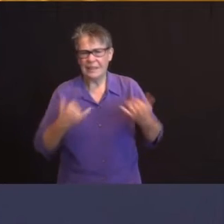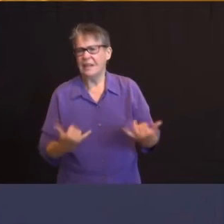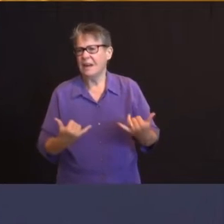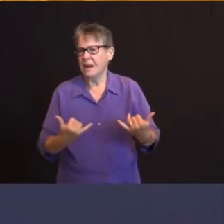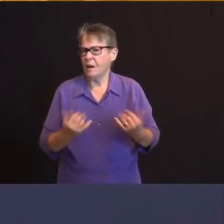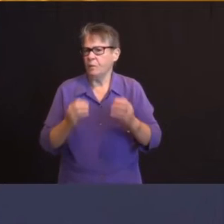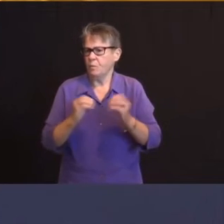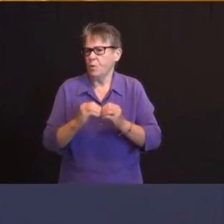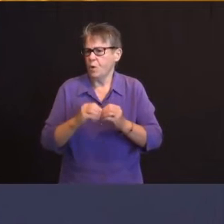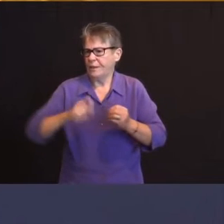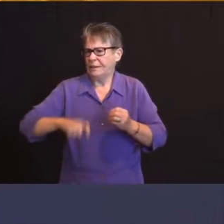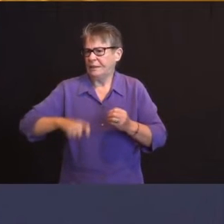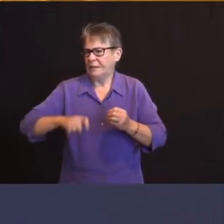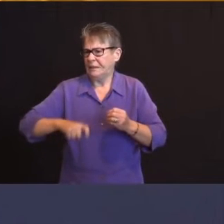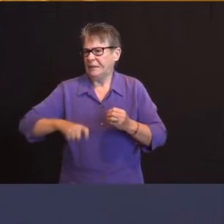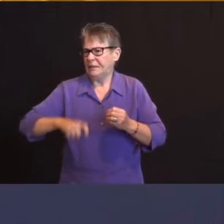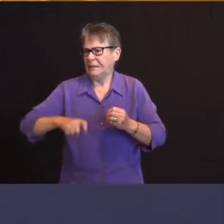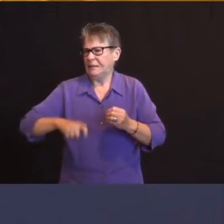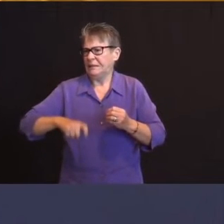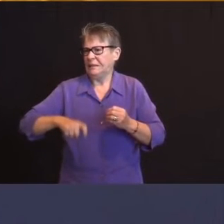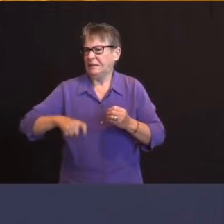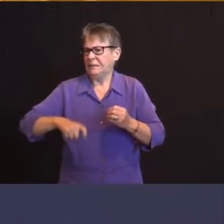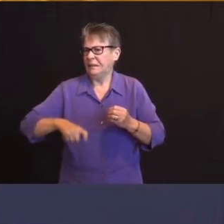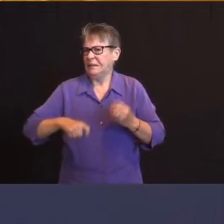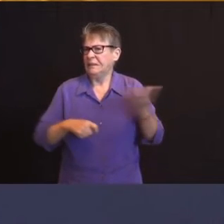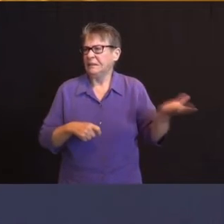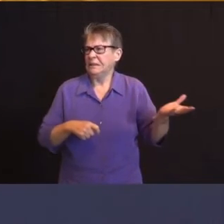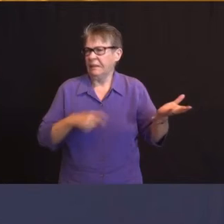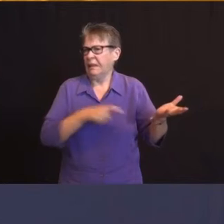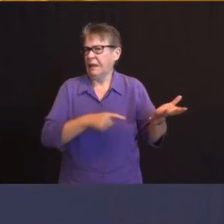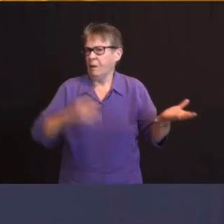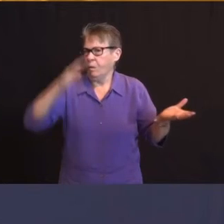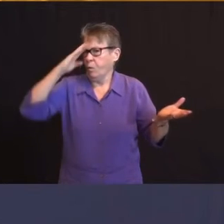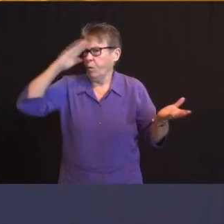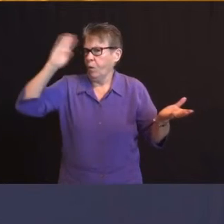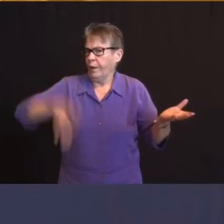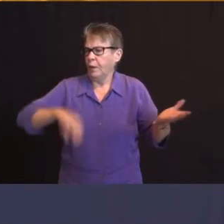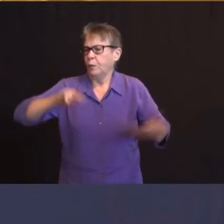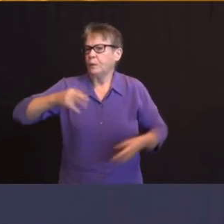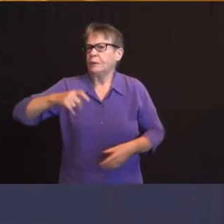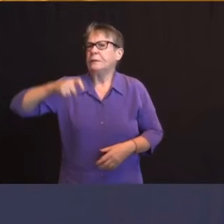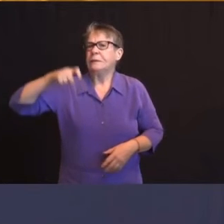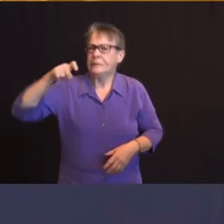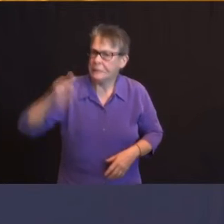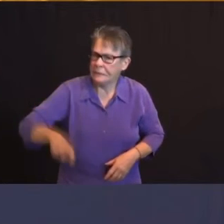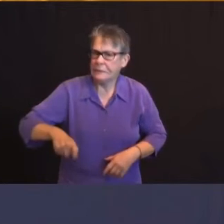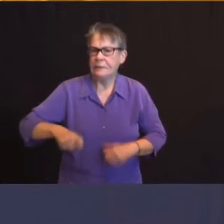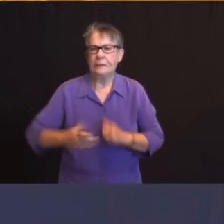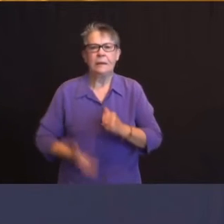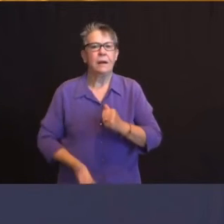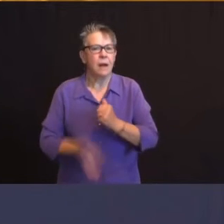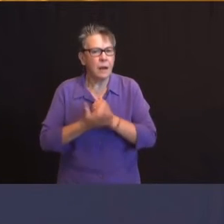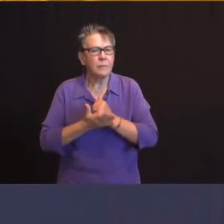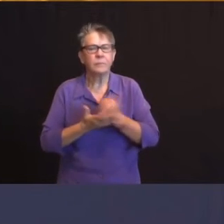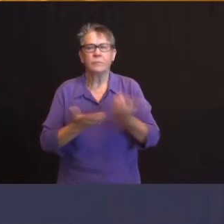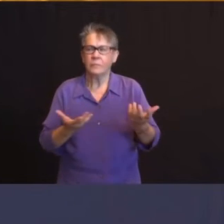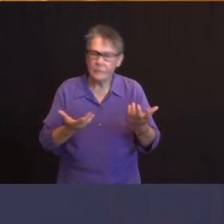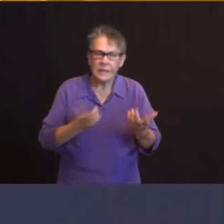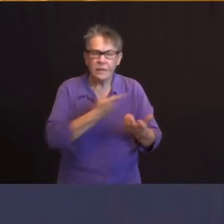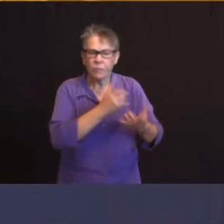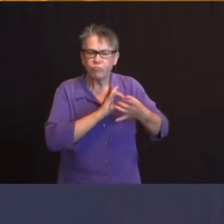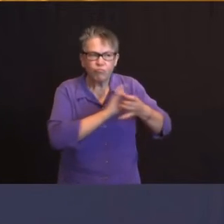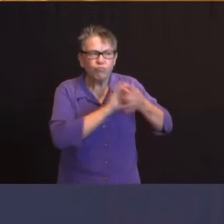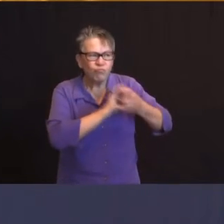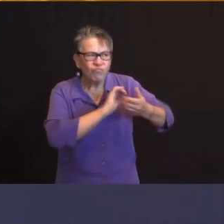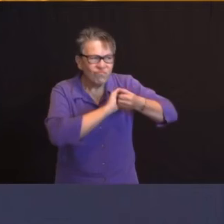and we look forward to a fruitful partnership for our state and for our residents, regardless of what your political persuasion is.